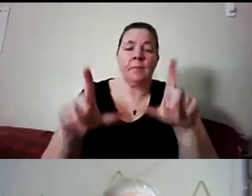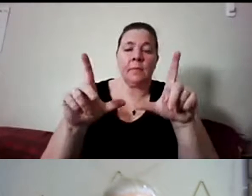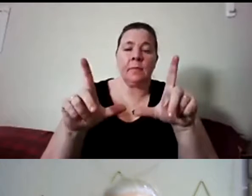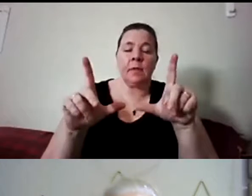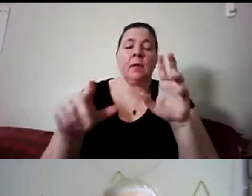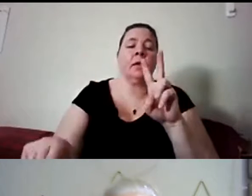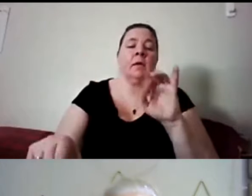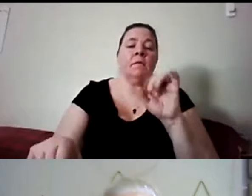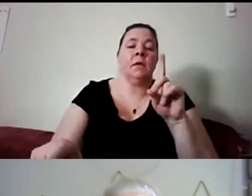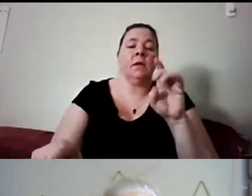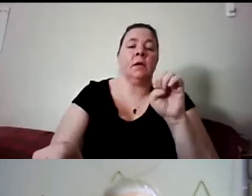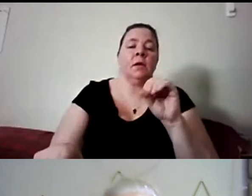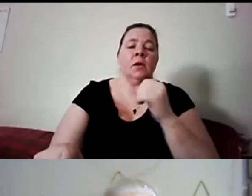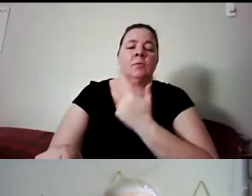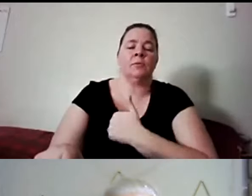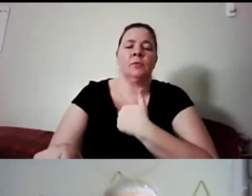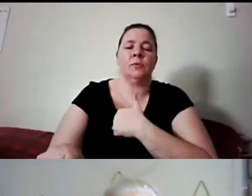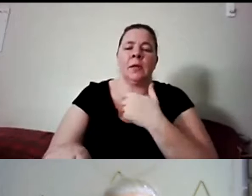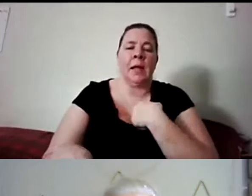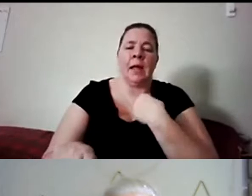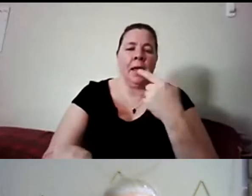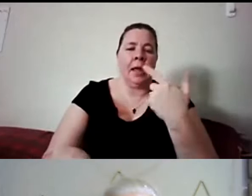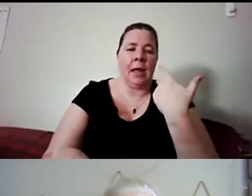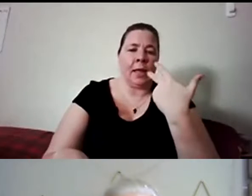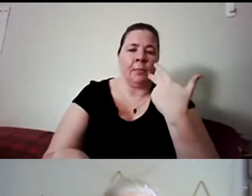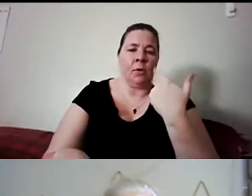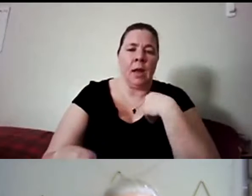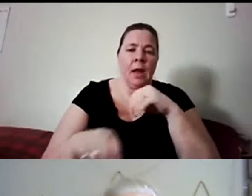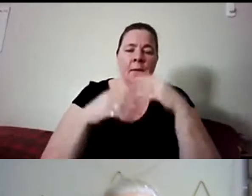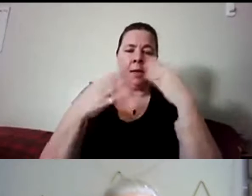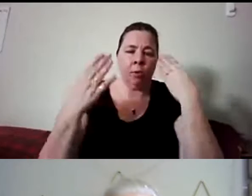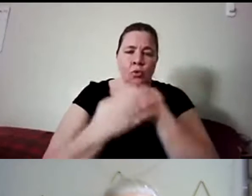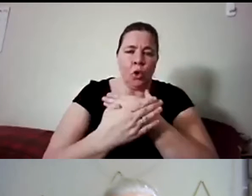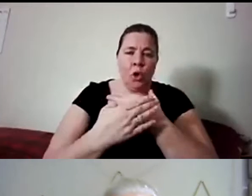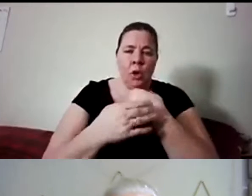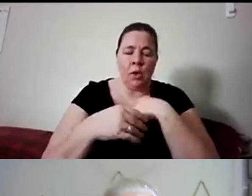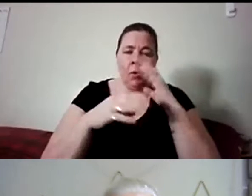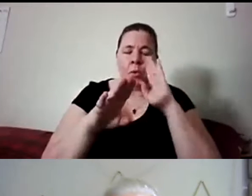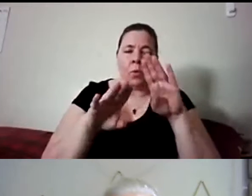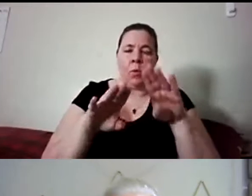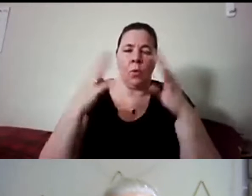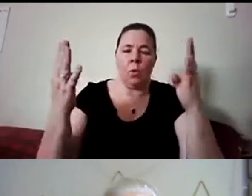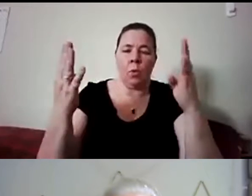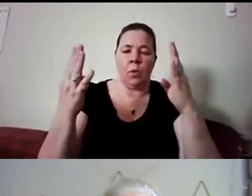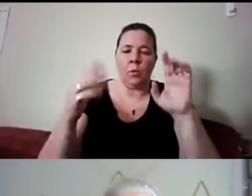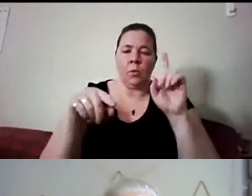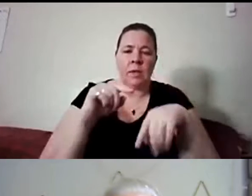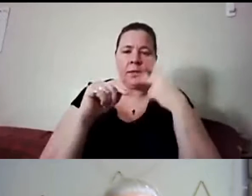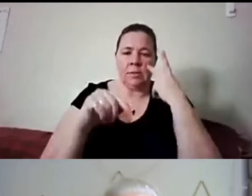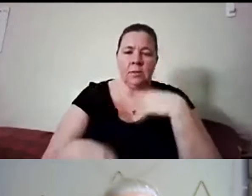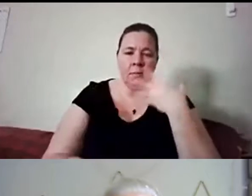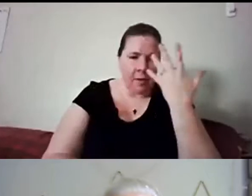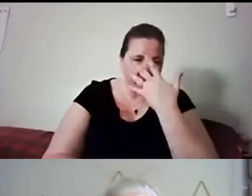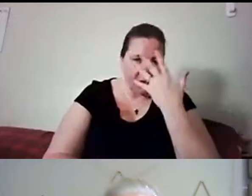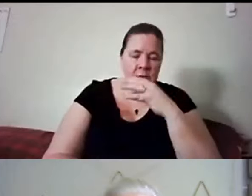time? Sorry, I cannot. I'm in a dark. If I open it, you won't be able to see my face. Okay, it's all right. Go